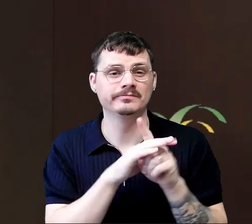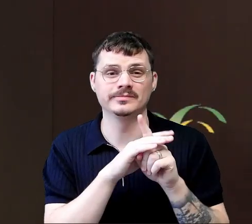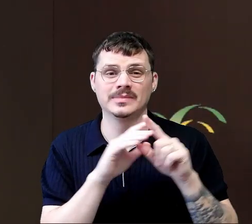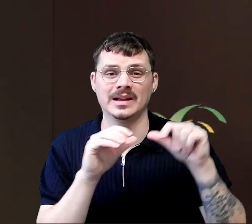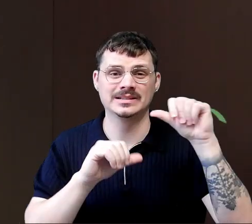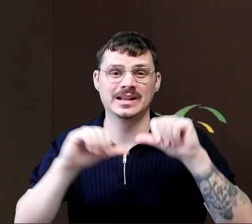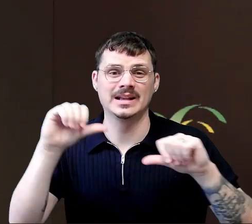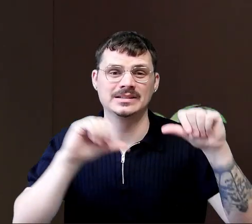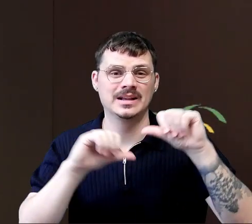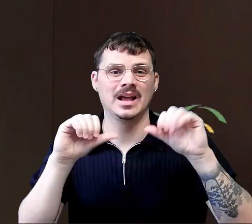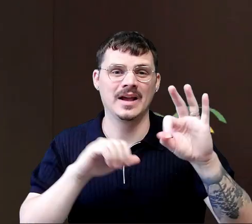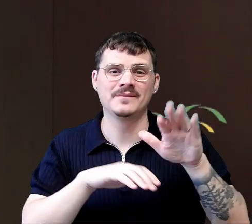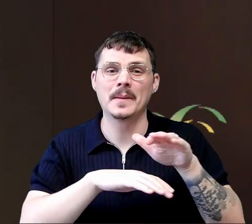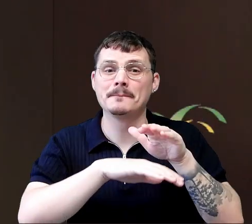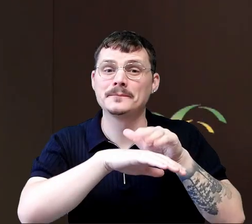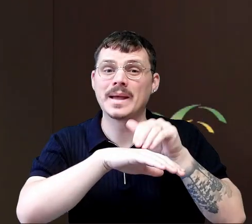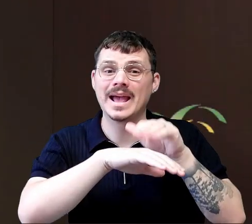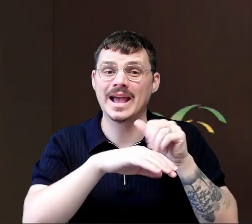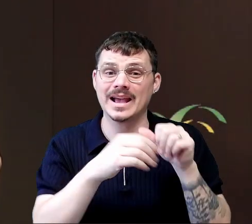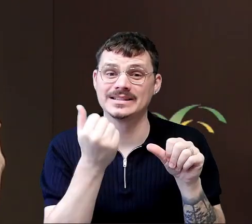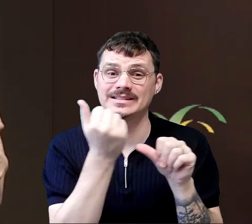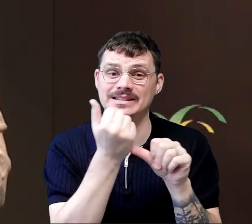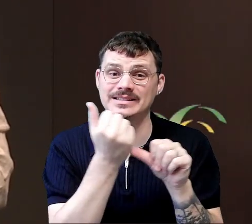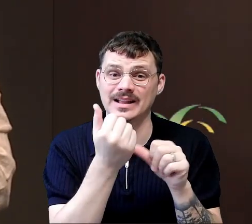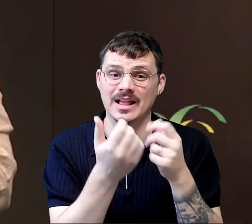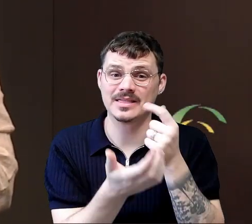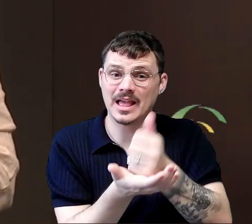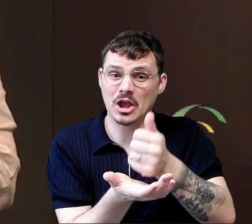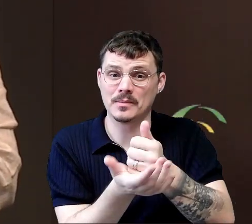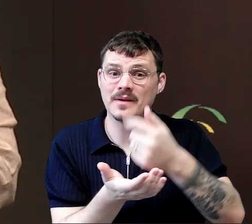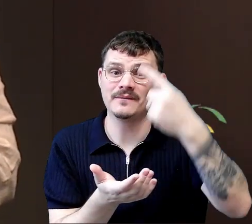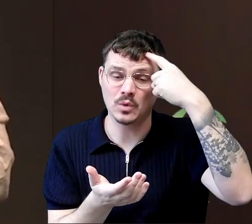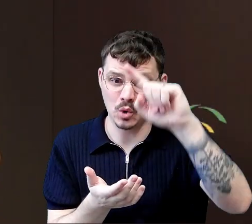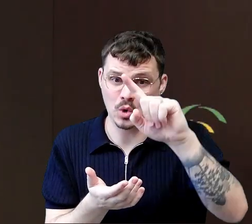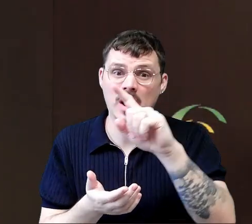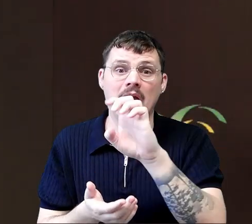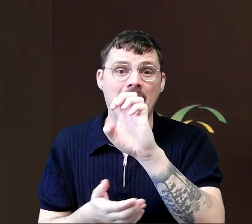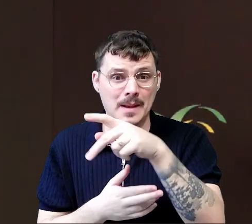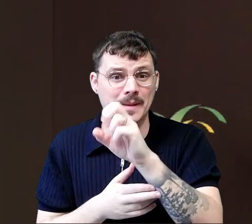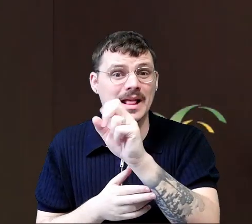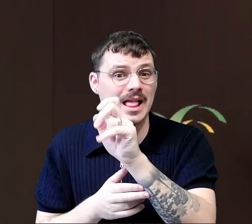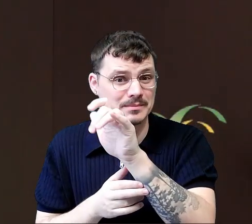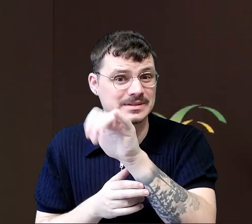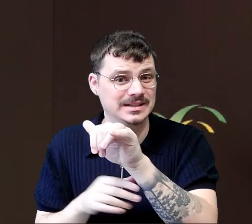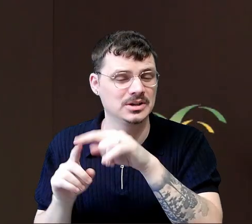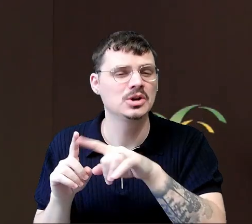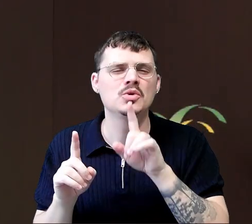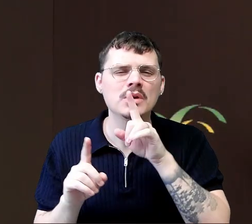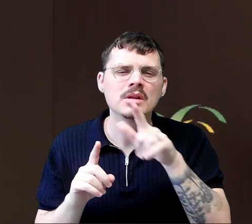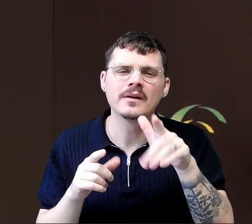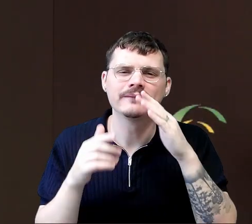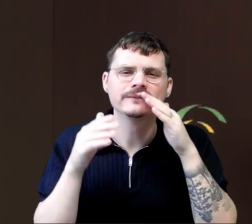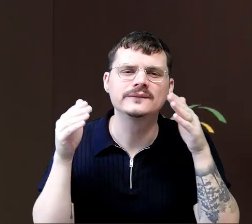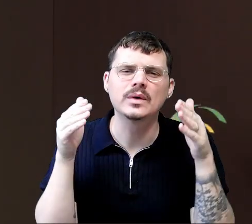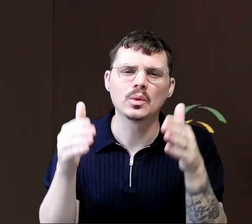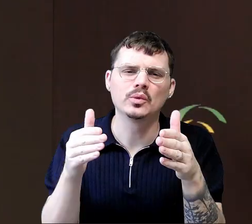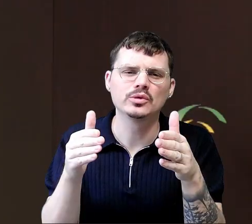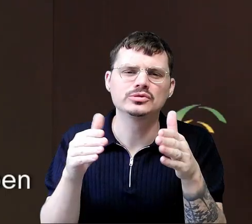science of PET-assisted therapy for epilepsy really focuses on